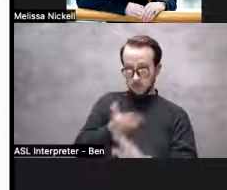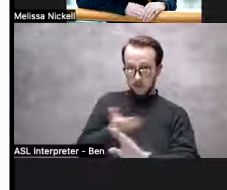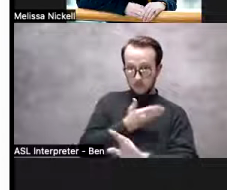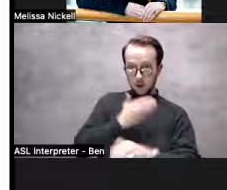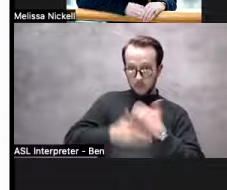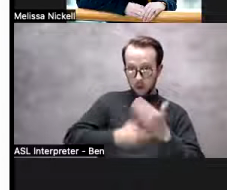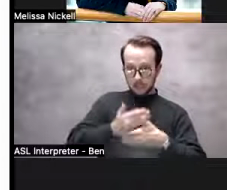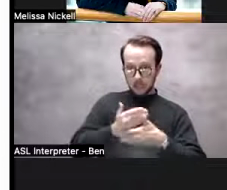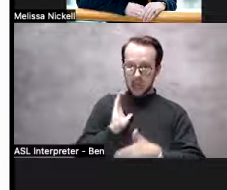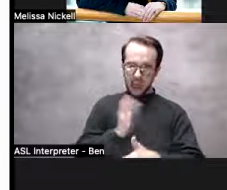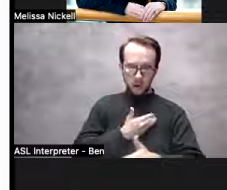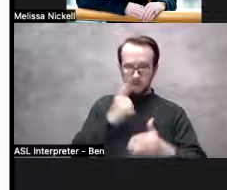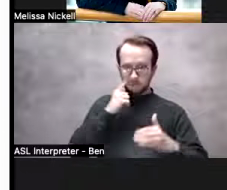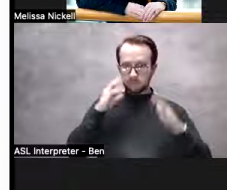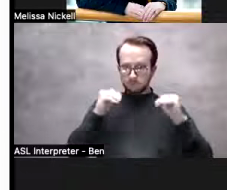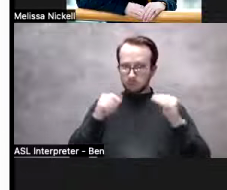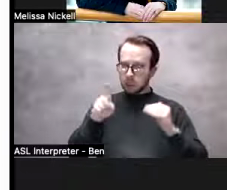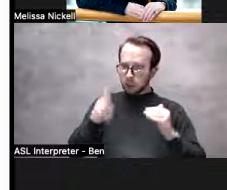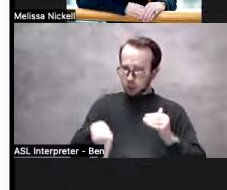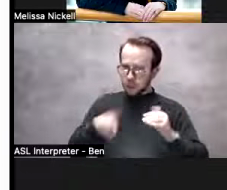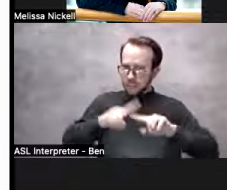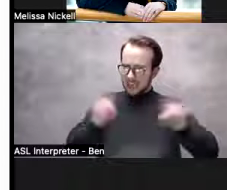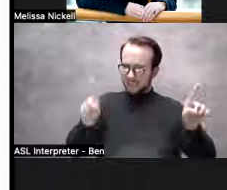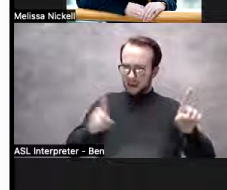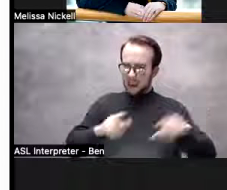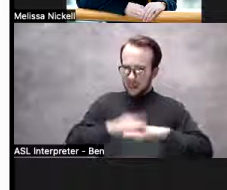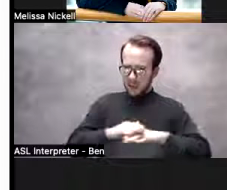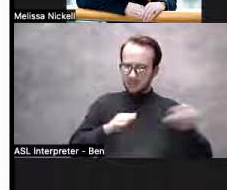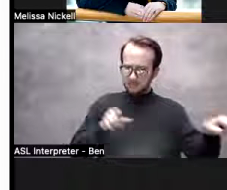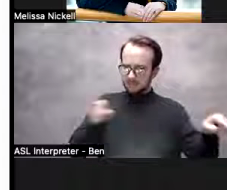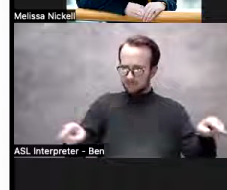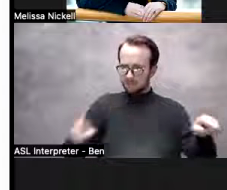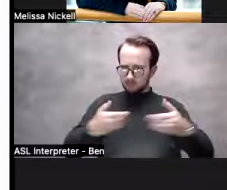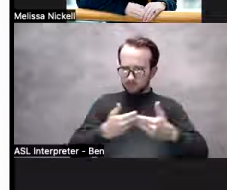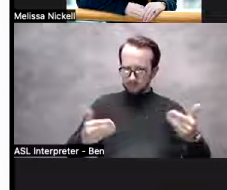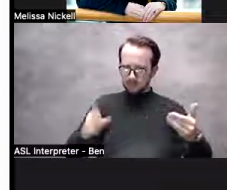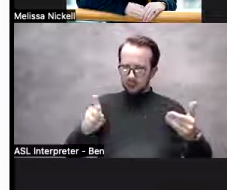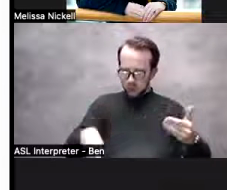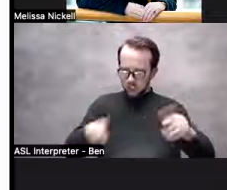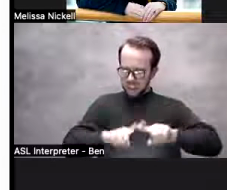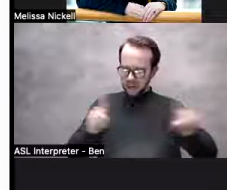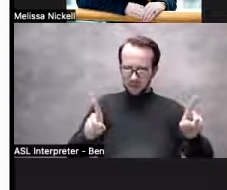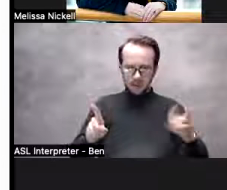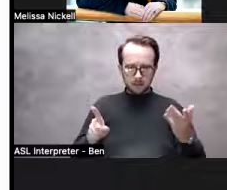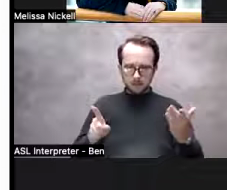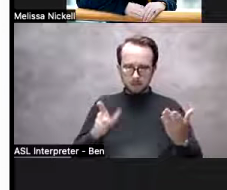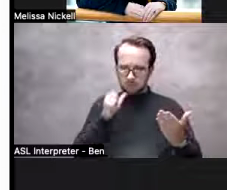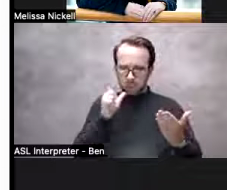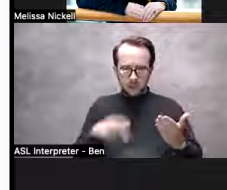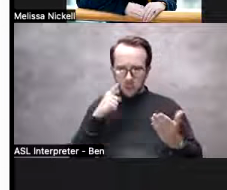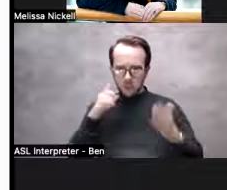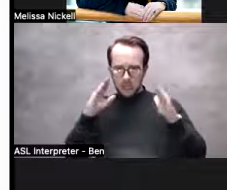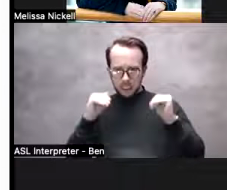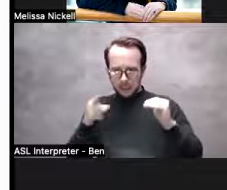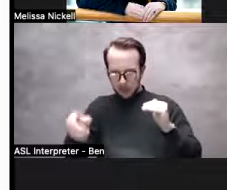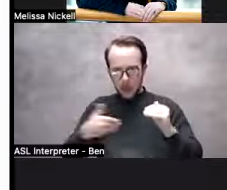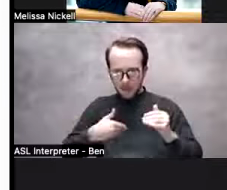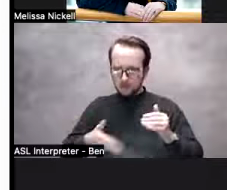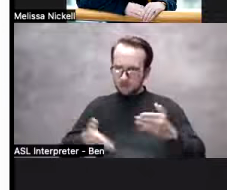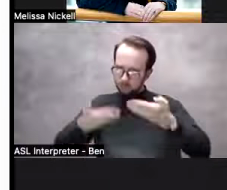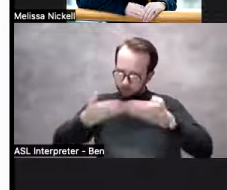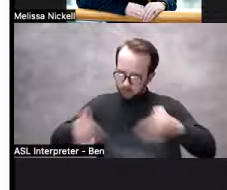our expectations should be a little bit different for the ESI or the new investigators. We shouldn't necessarily expect them to have a real robust publication record